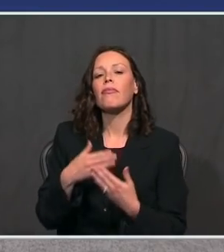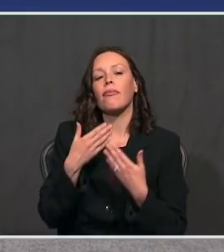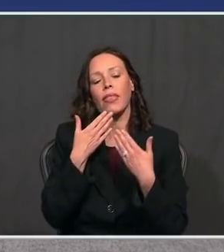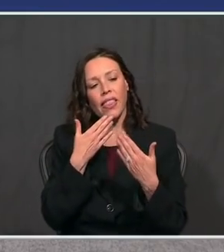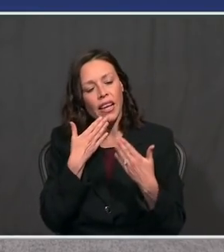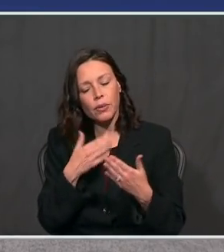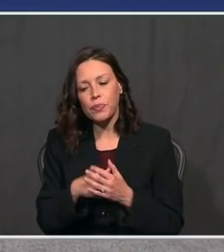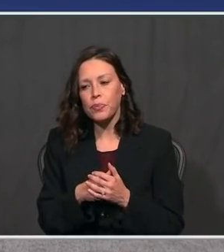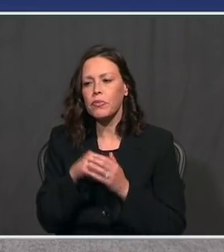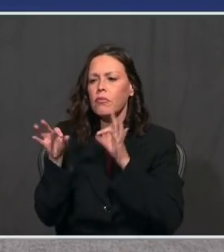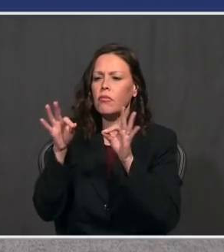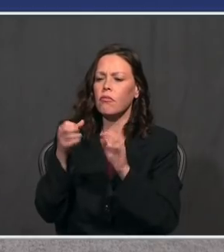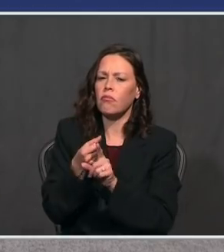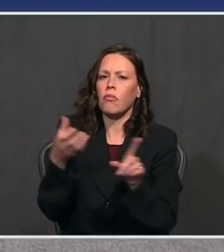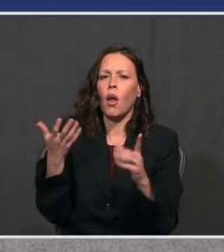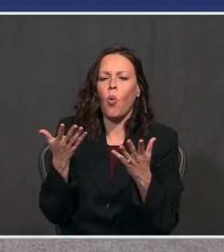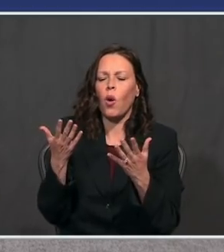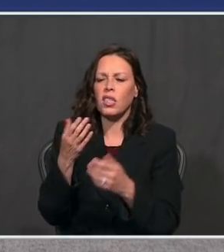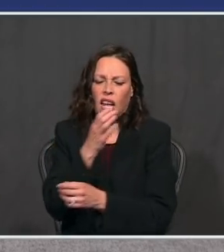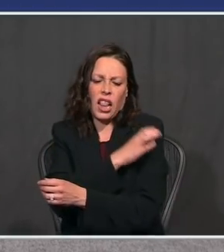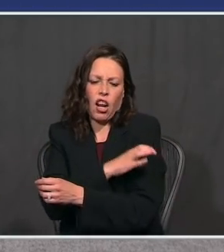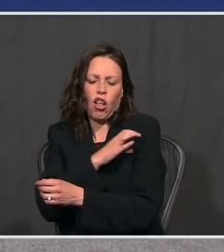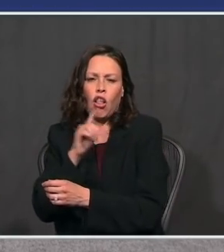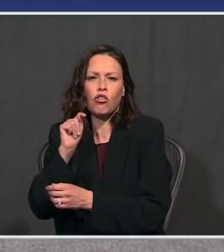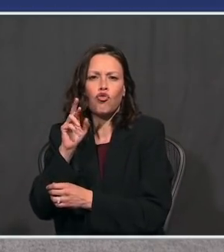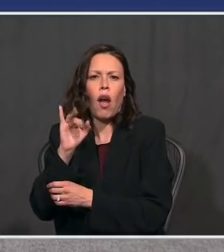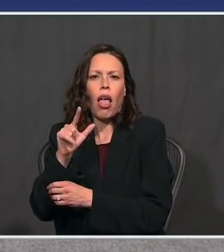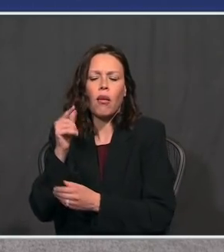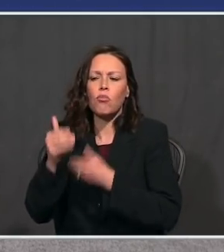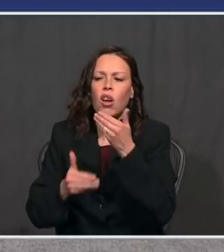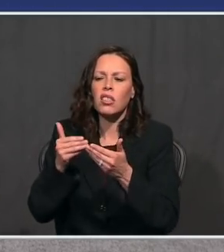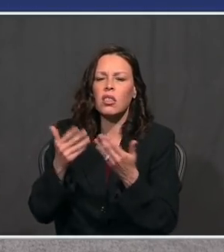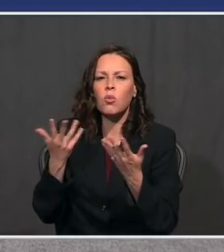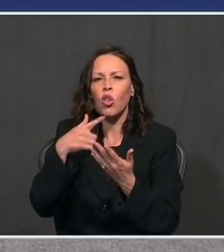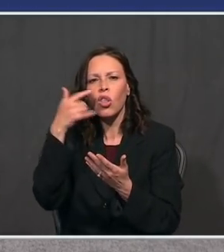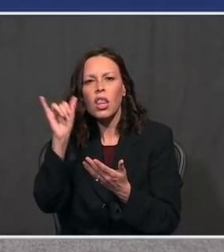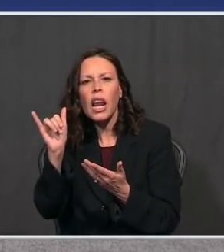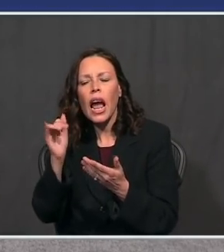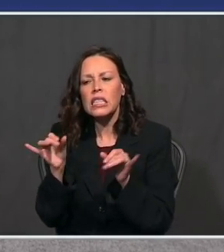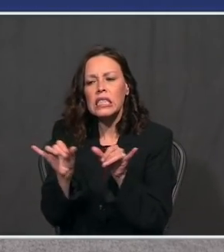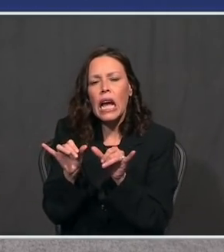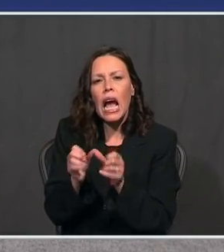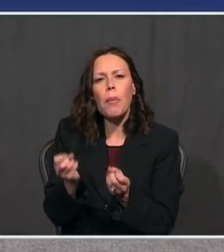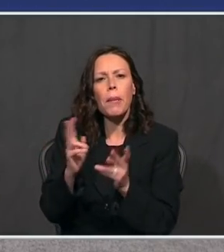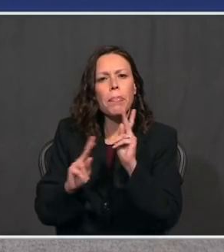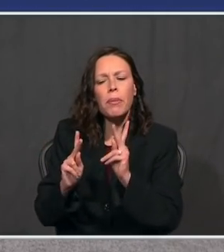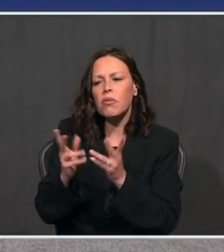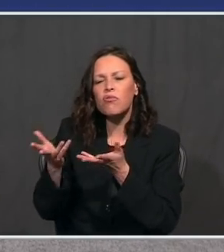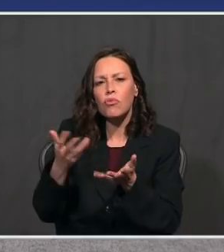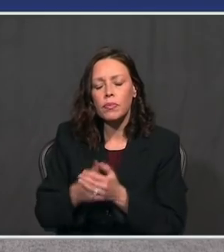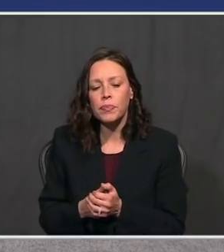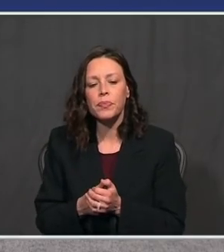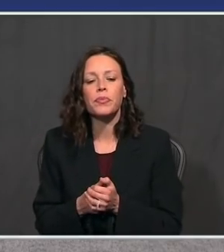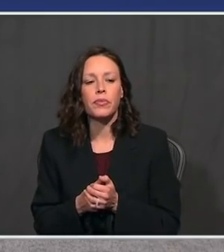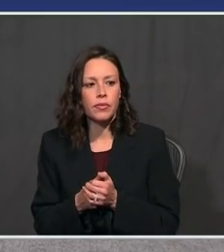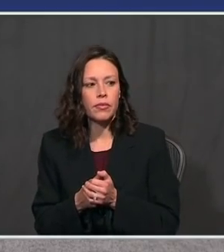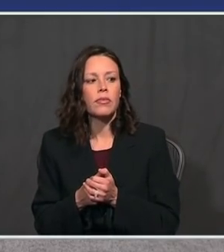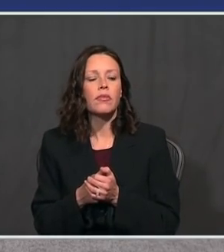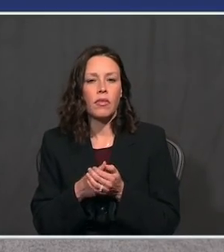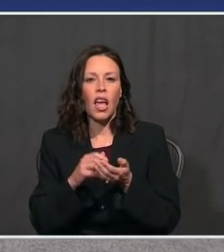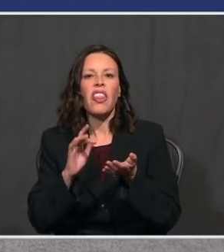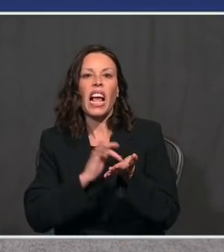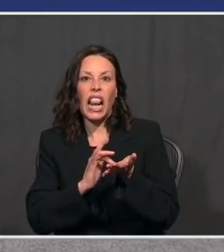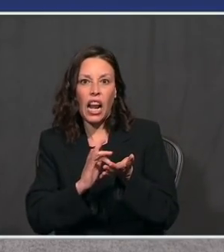expand a little bit on the clinical trial process? I mean, the size, the scope, give me a little sense of that. So these clinical trials that